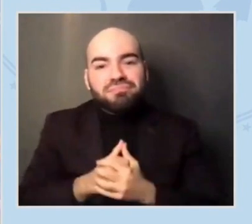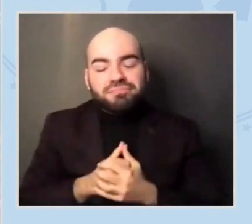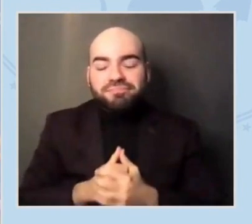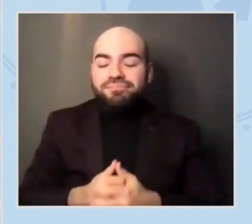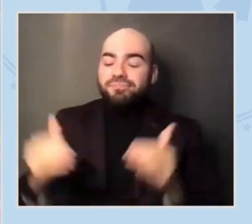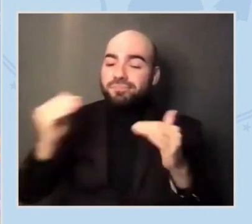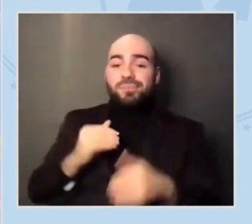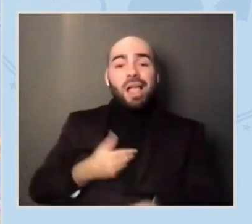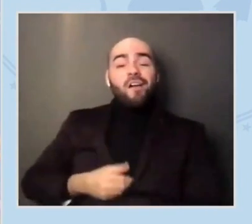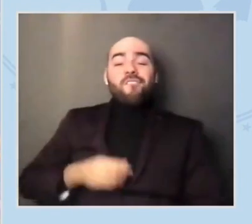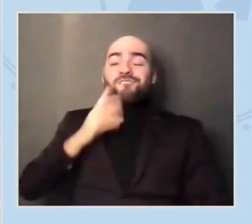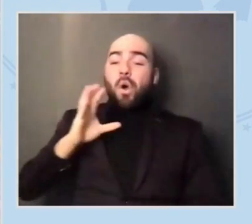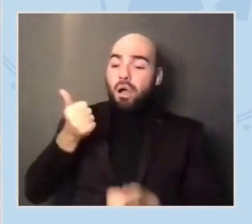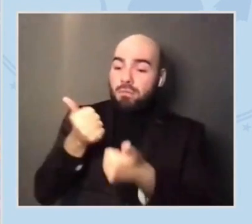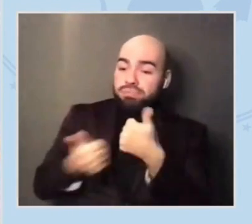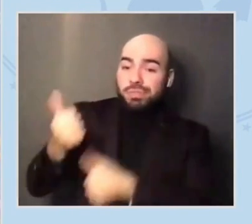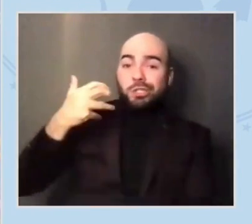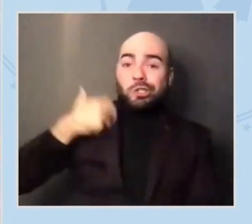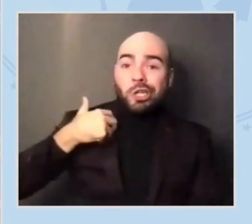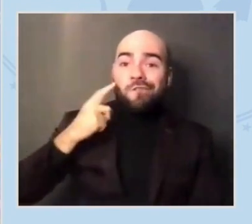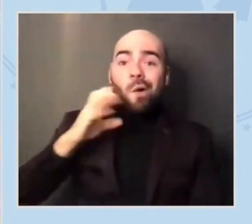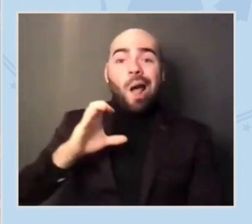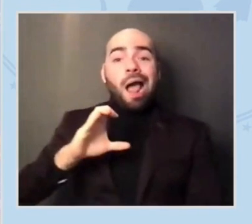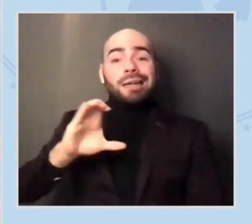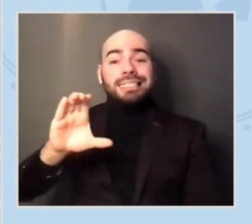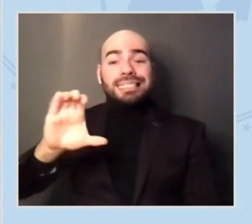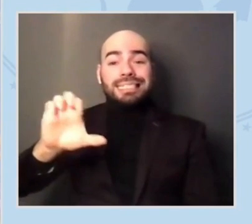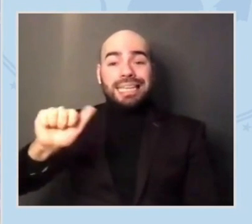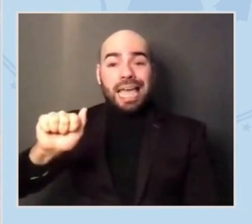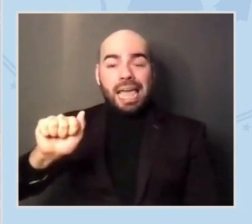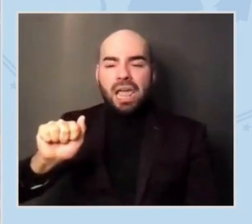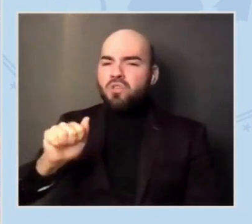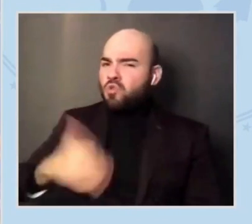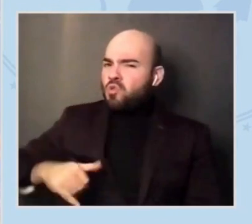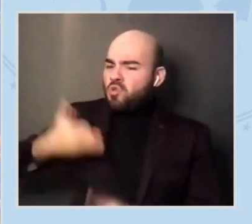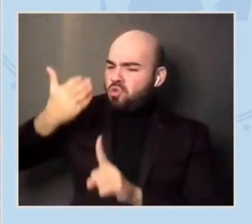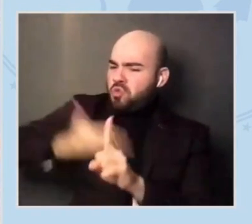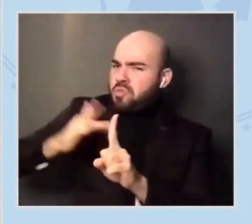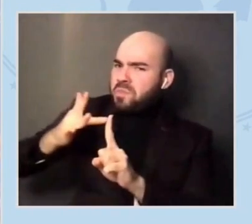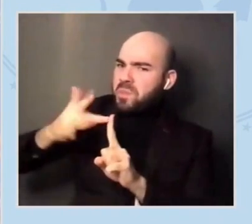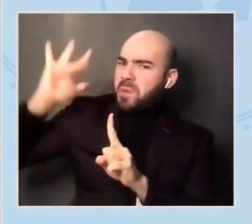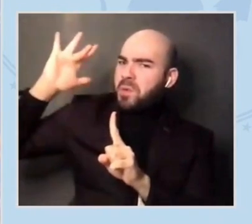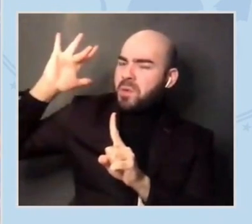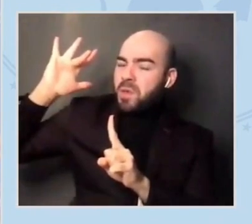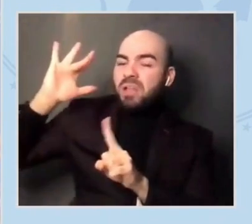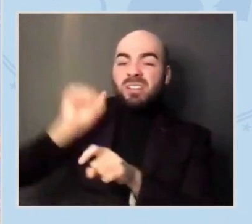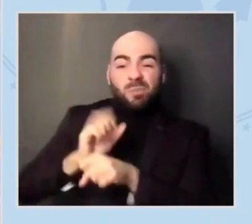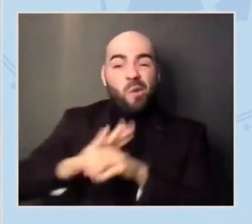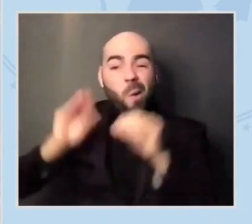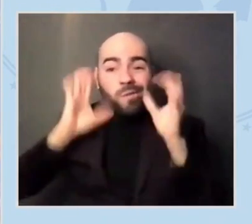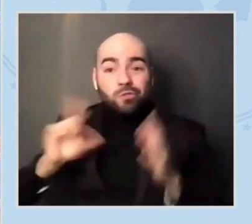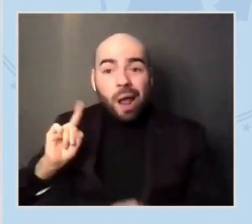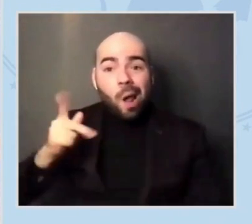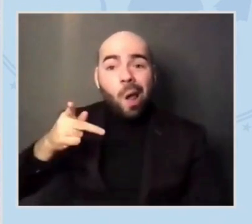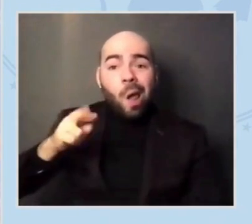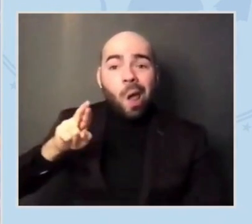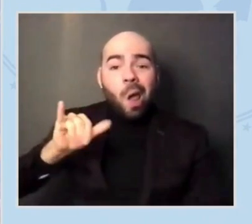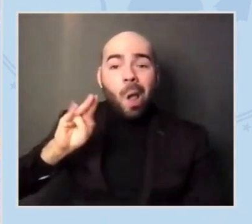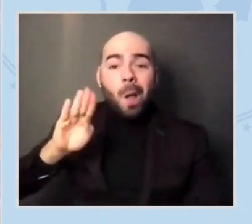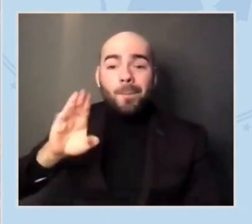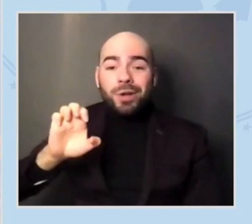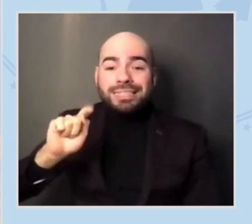Advisors, I nominate, notwithstanding she was a very distinguished professor at Princeton, I joke, my